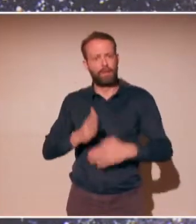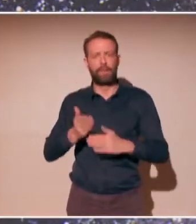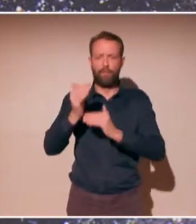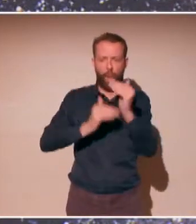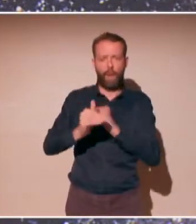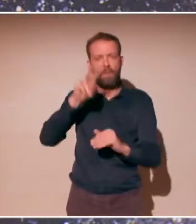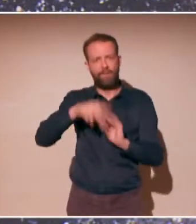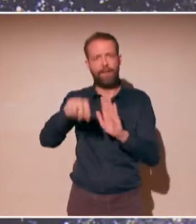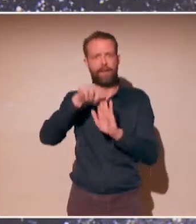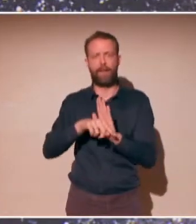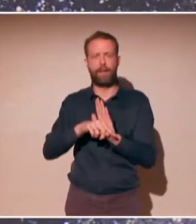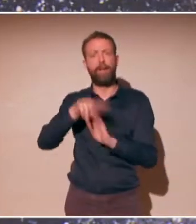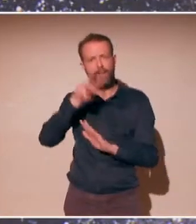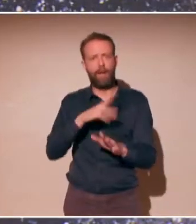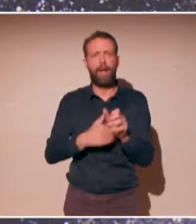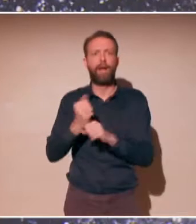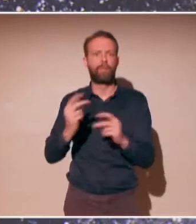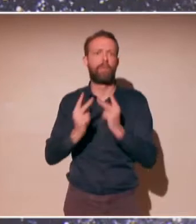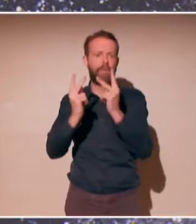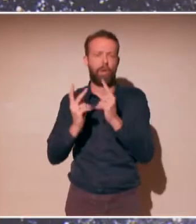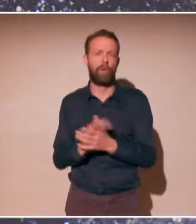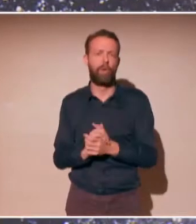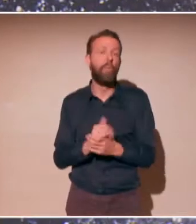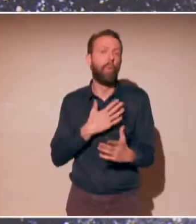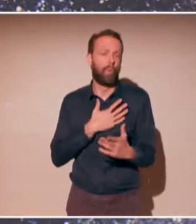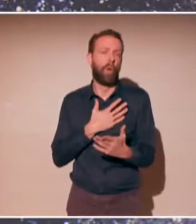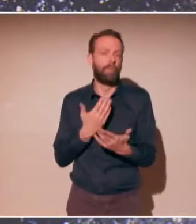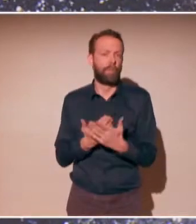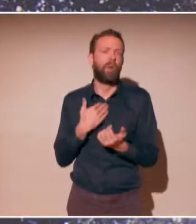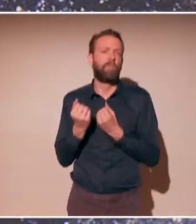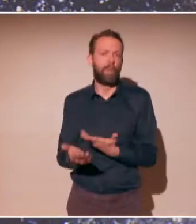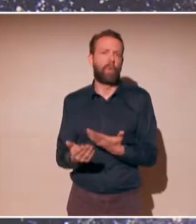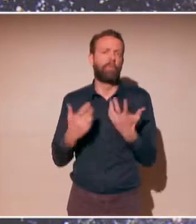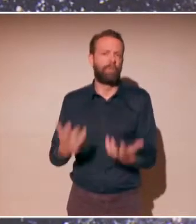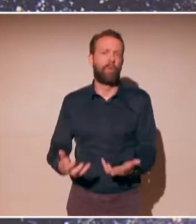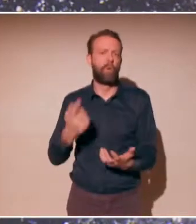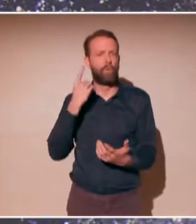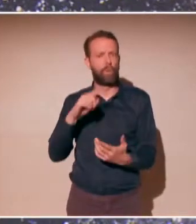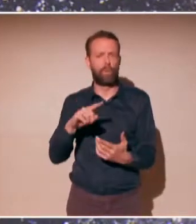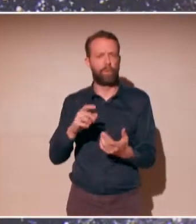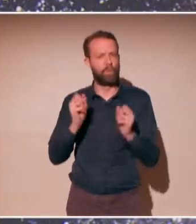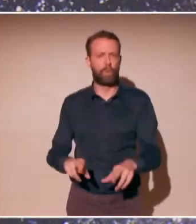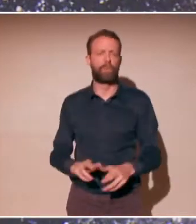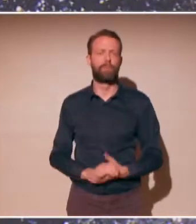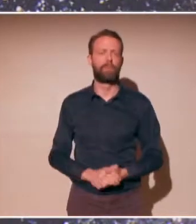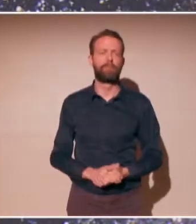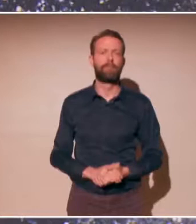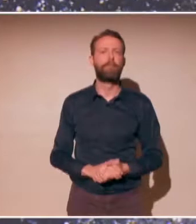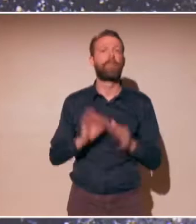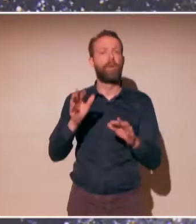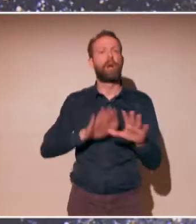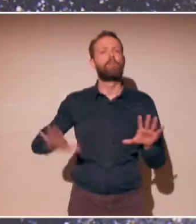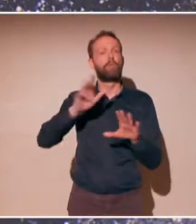real mapping of our regulatory frameworks, our regulations, and our values. And this is at least what I will be